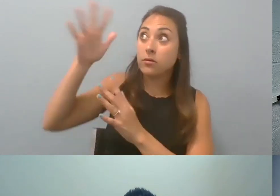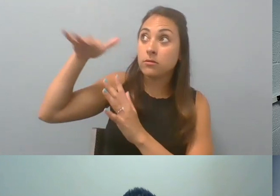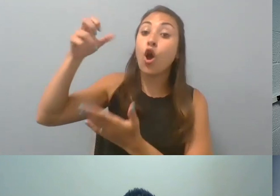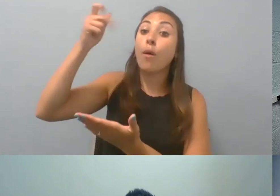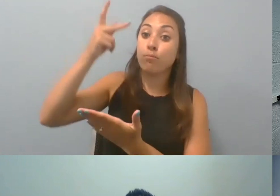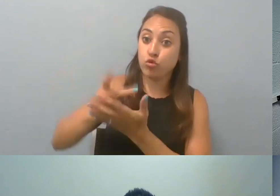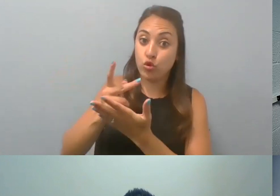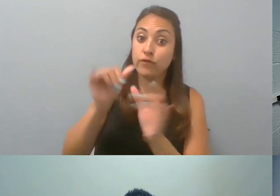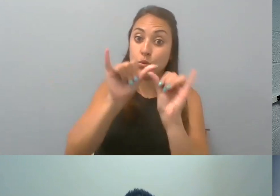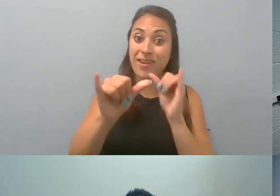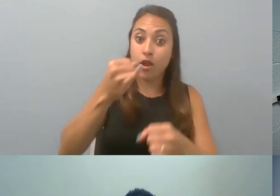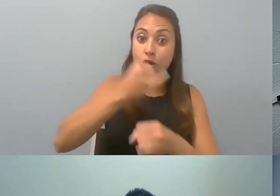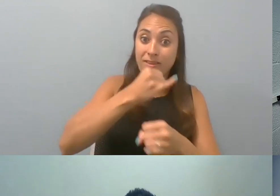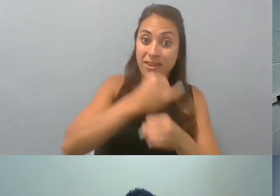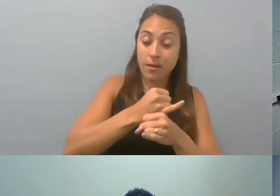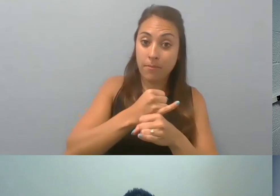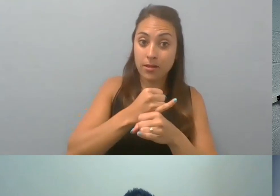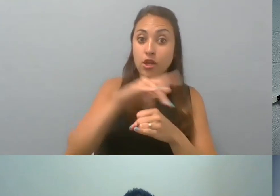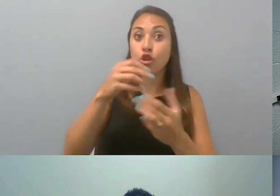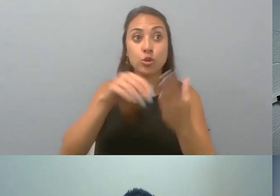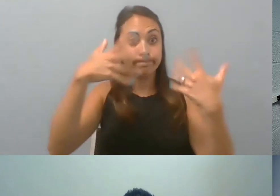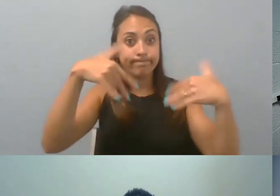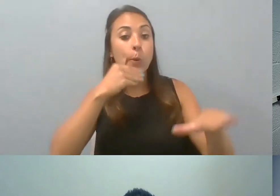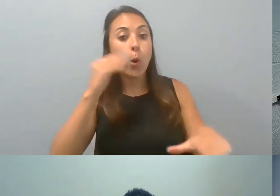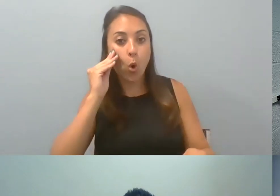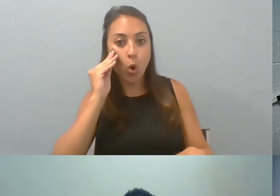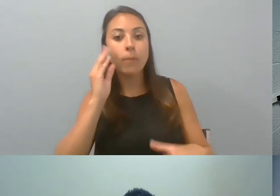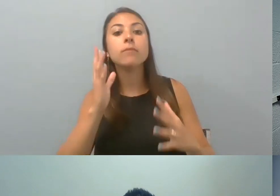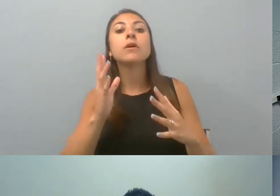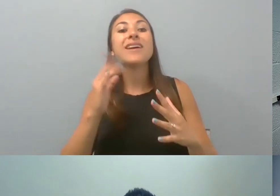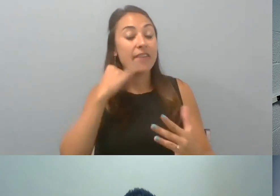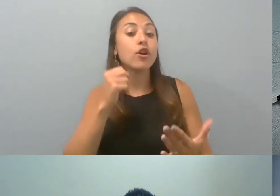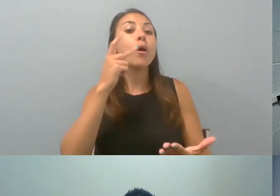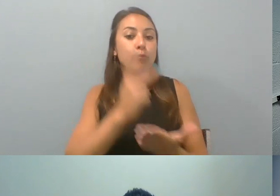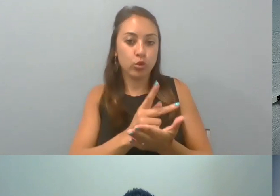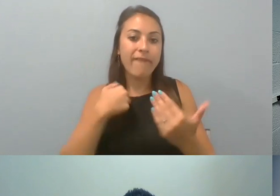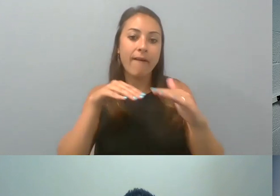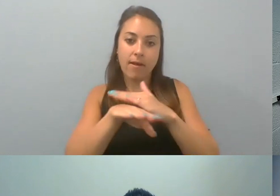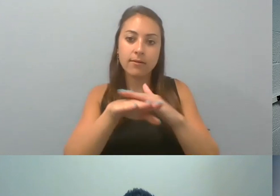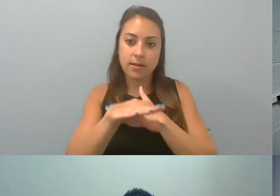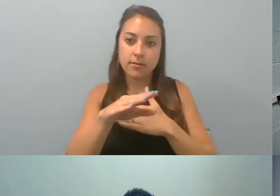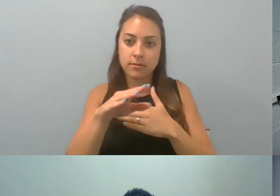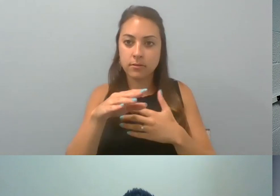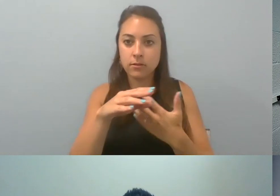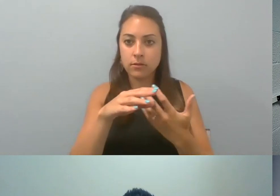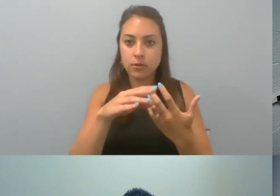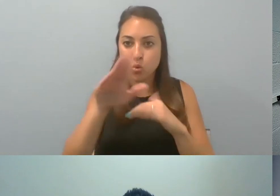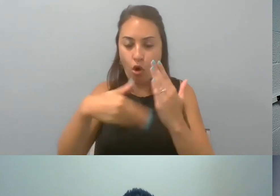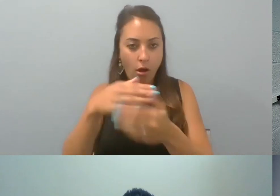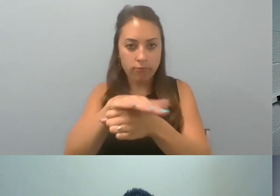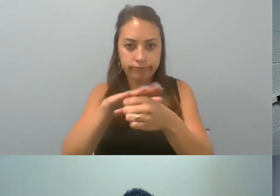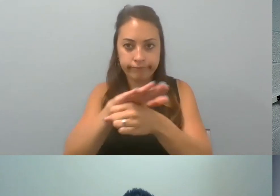other students are not necessarily here, we're here serving most likely. So you